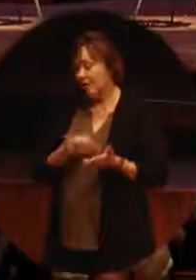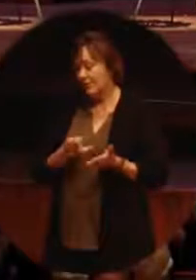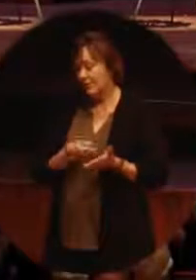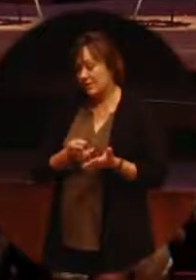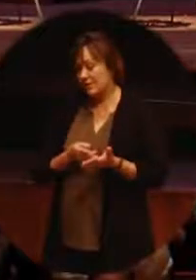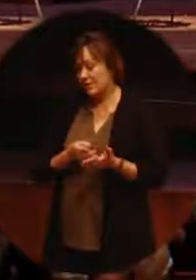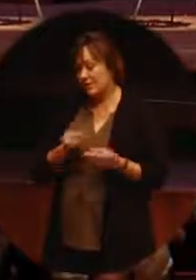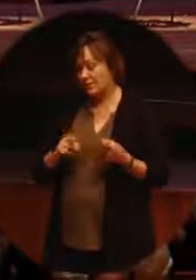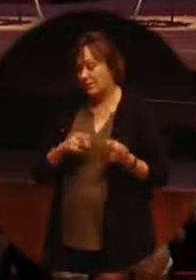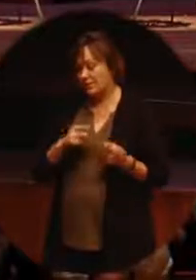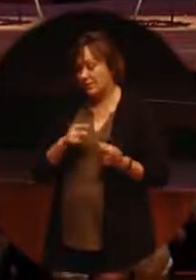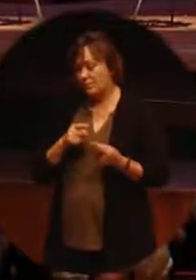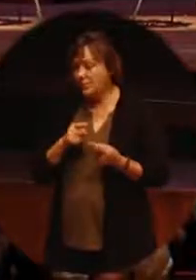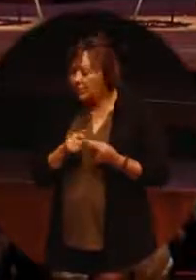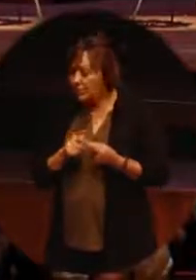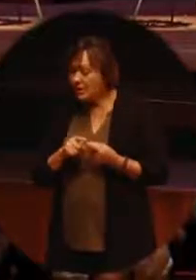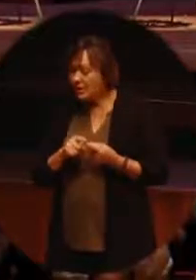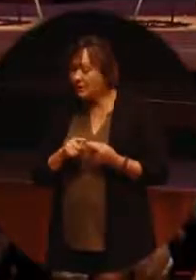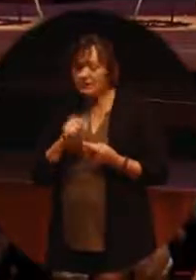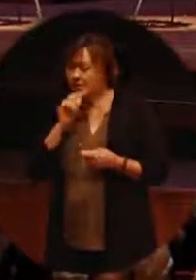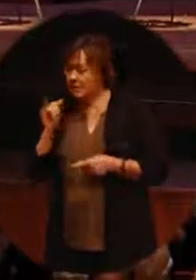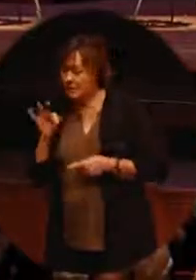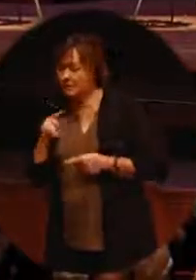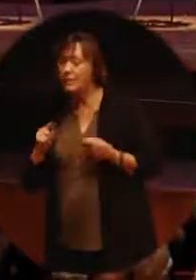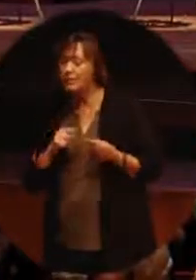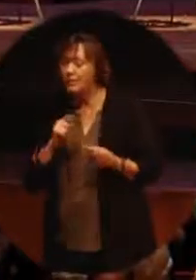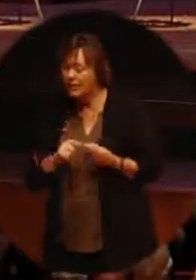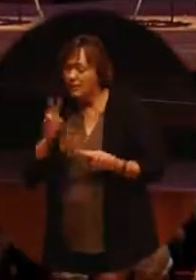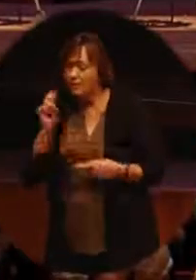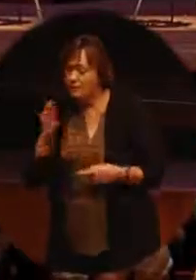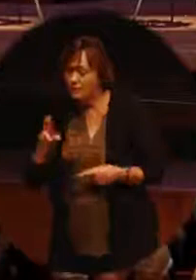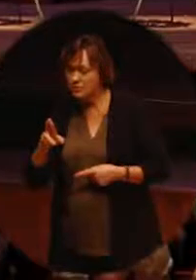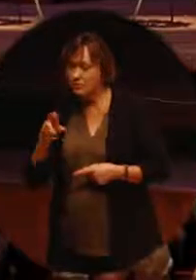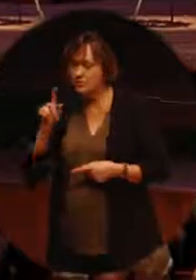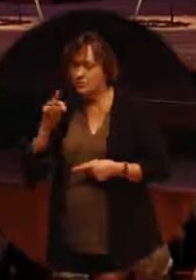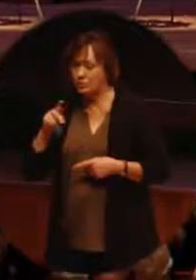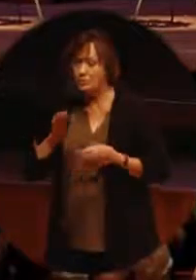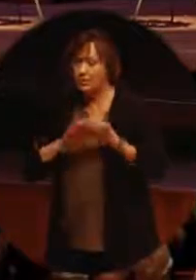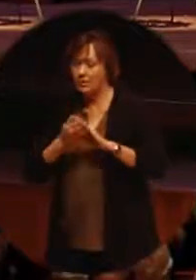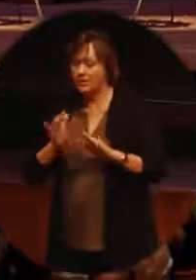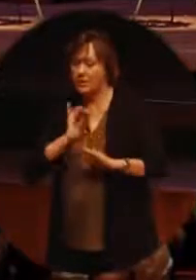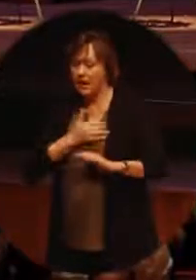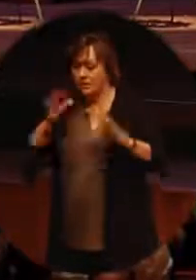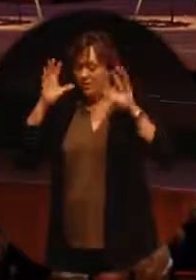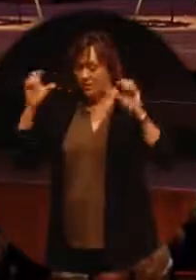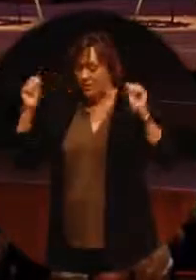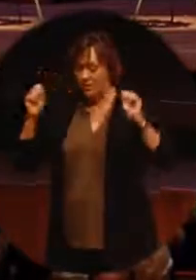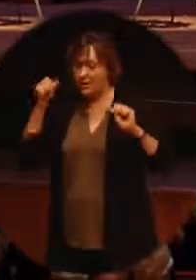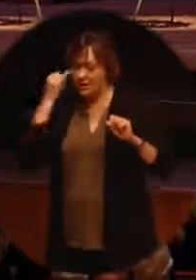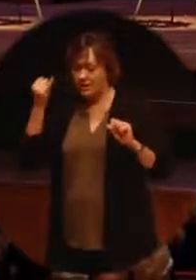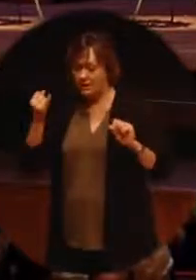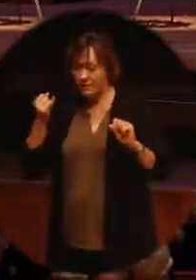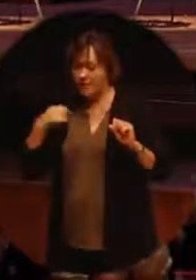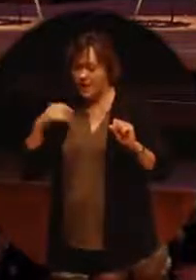And quite frankly, when, you notice I'm saying when, not if, Mr. Trump becomes our commander-in-chief,